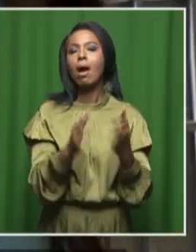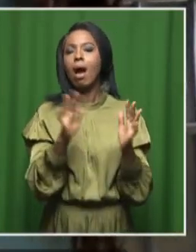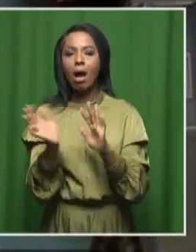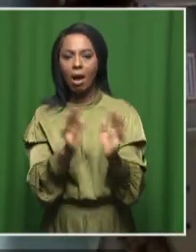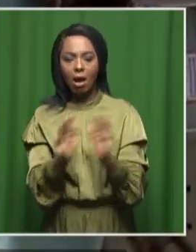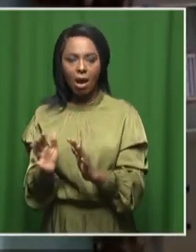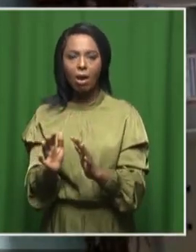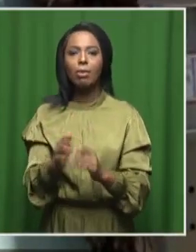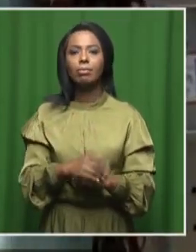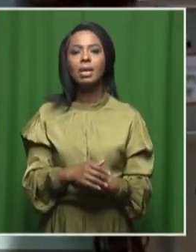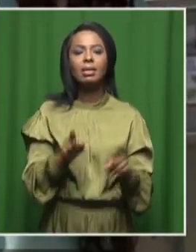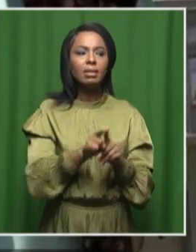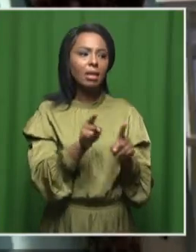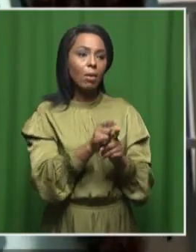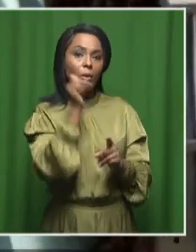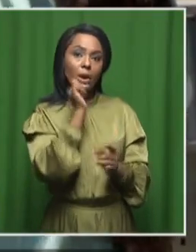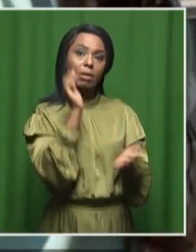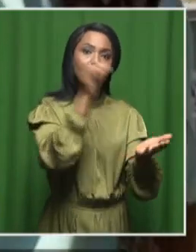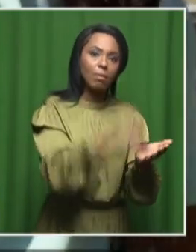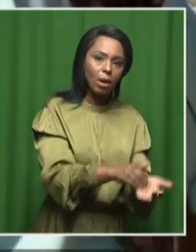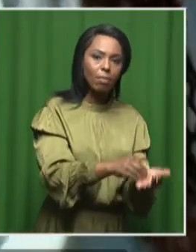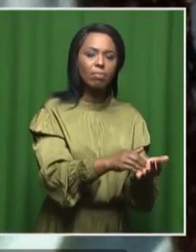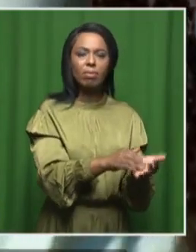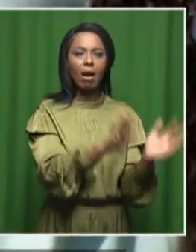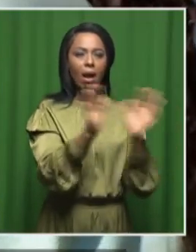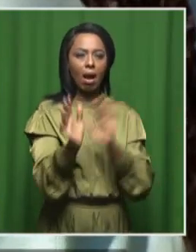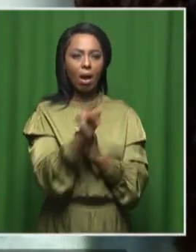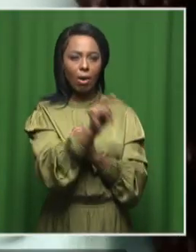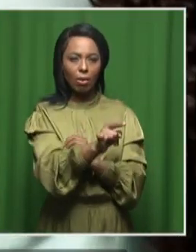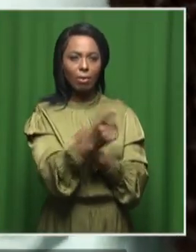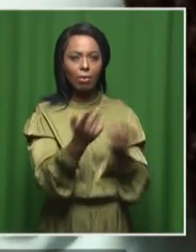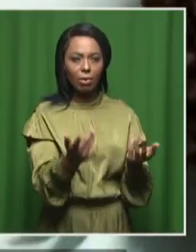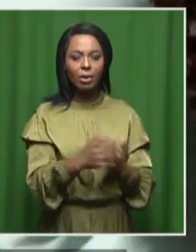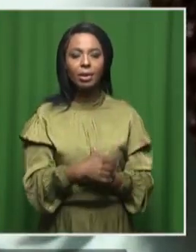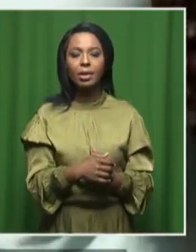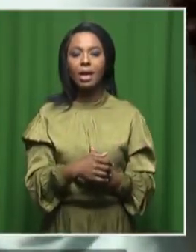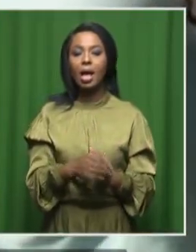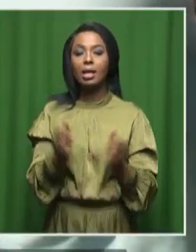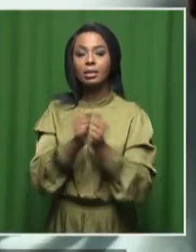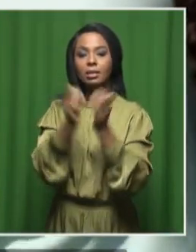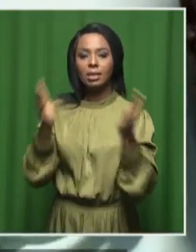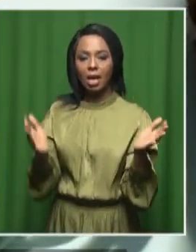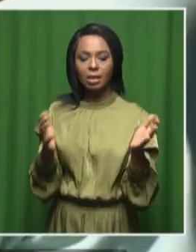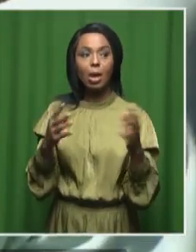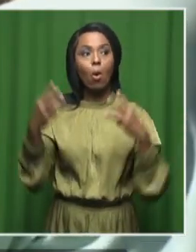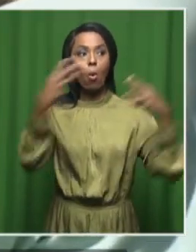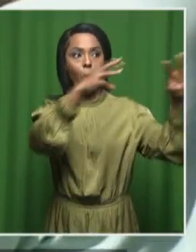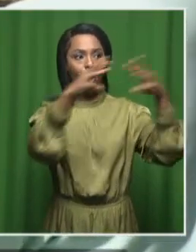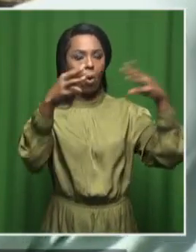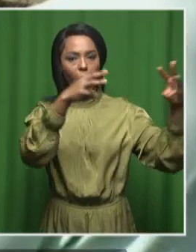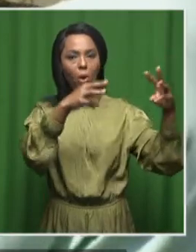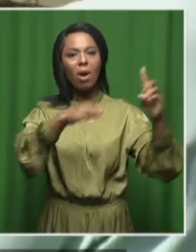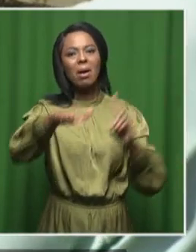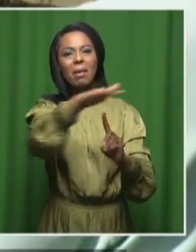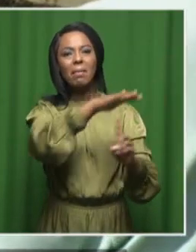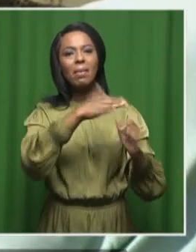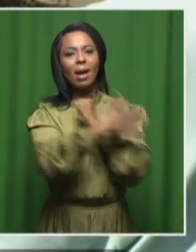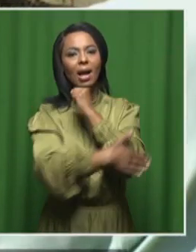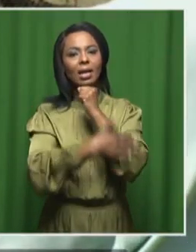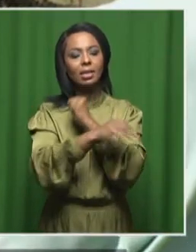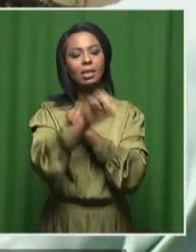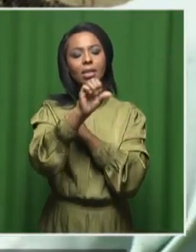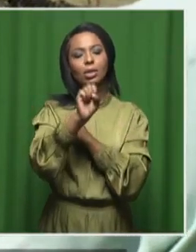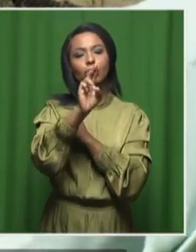condition that they were under when you were there. How was it? So the war started in Sudan in April last year. So several months this